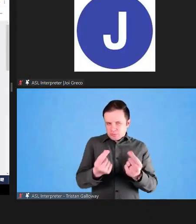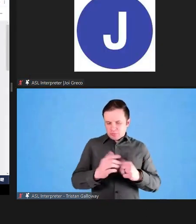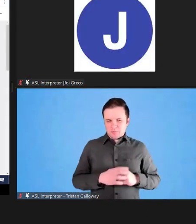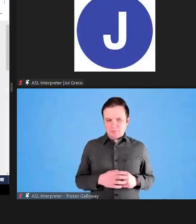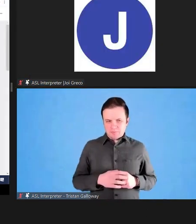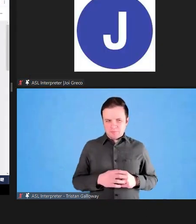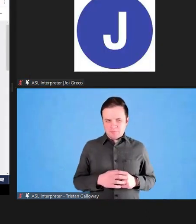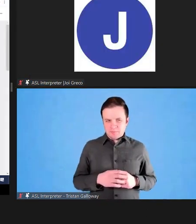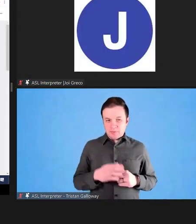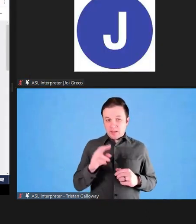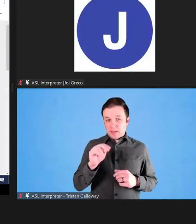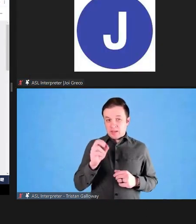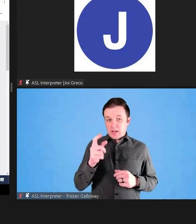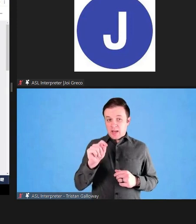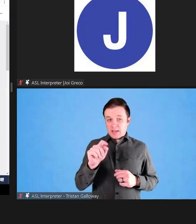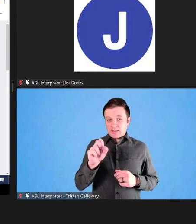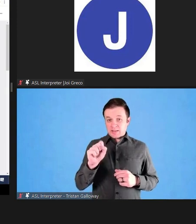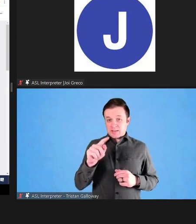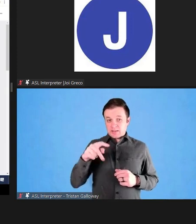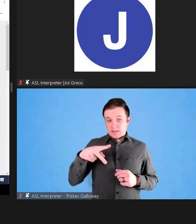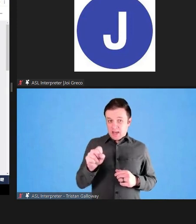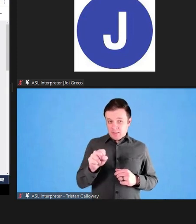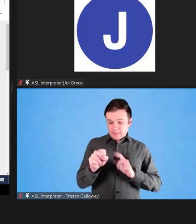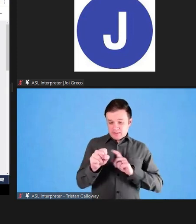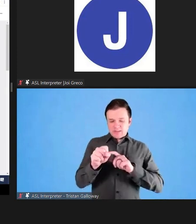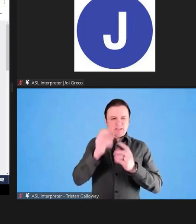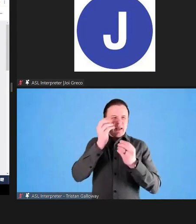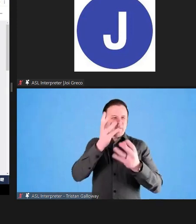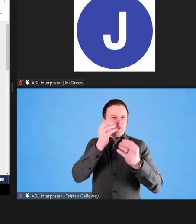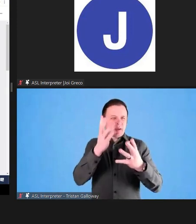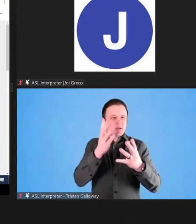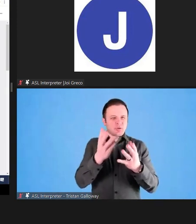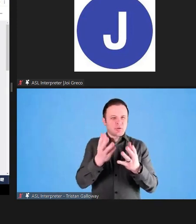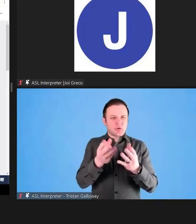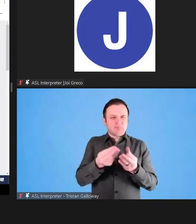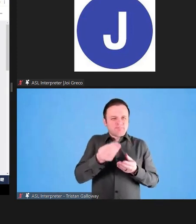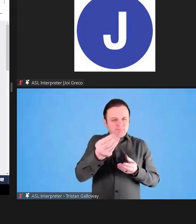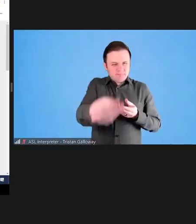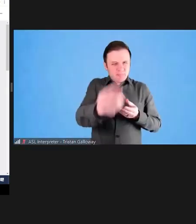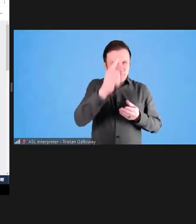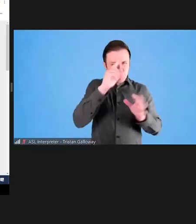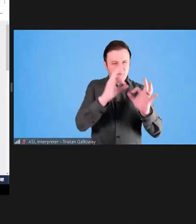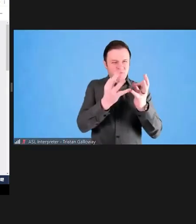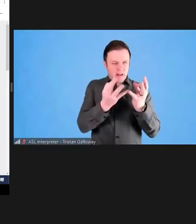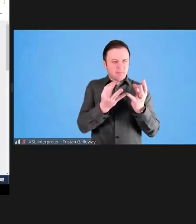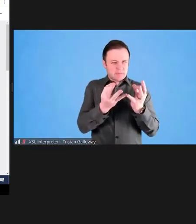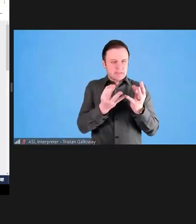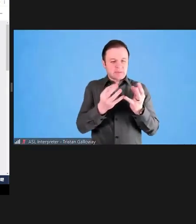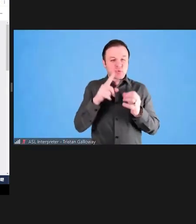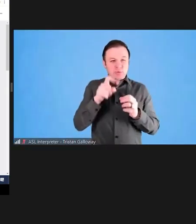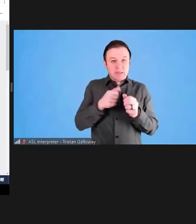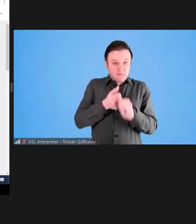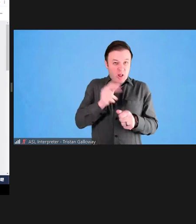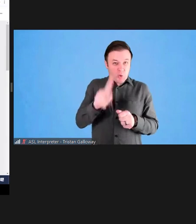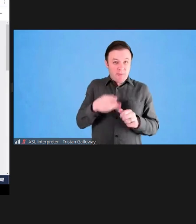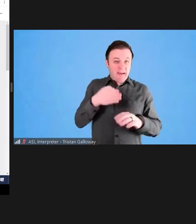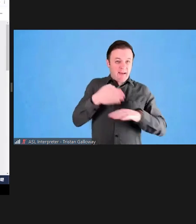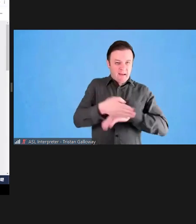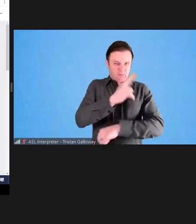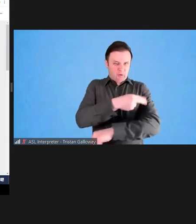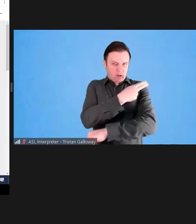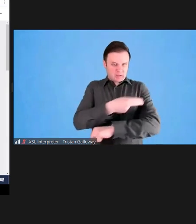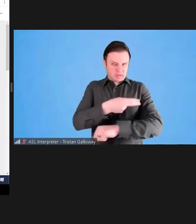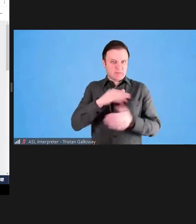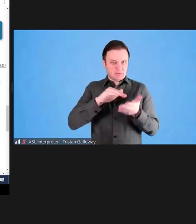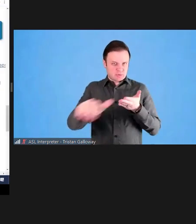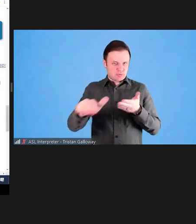Next Steps is an informational handout for families who need follow-up after hospital